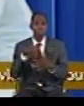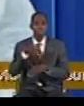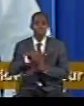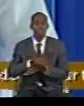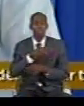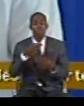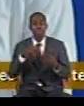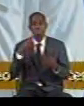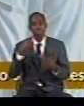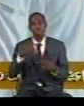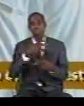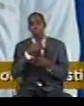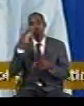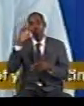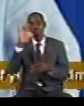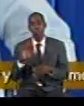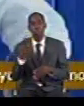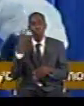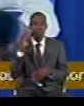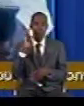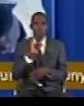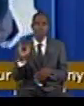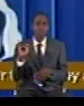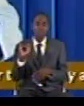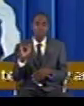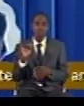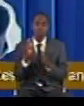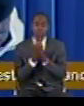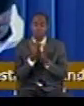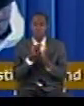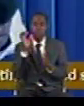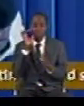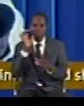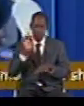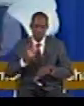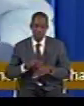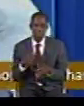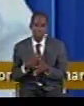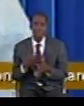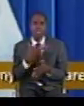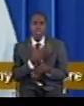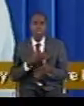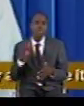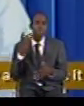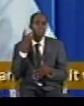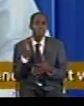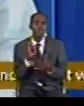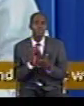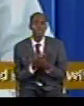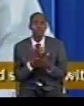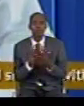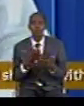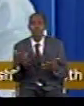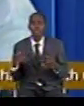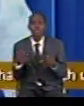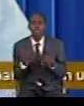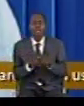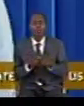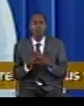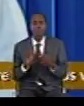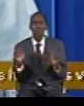praying, she lay her hand on it, and some sensation like cool water came upon the legs, and everything is